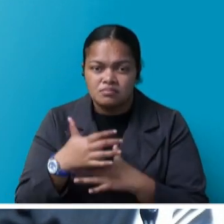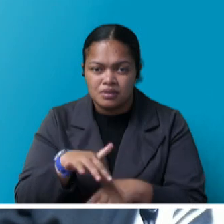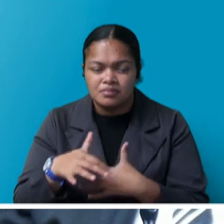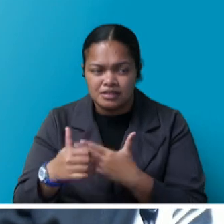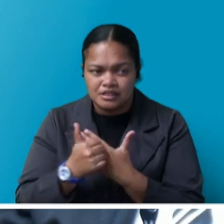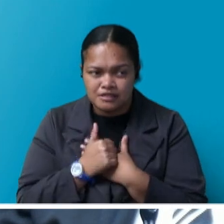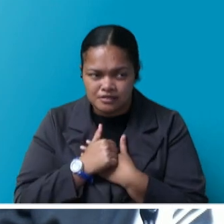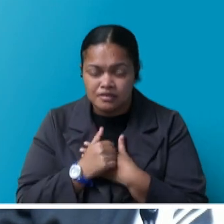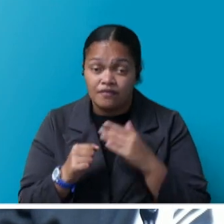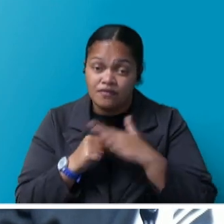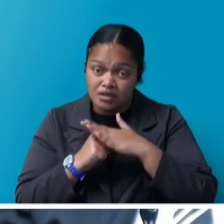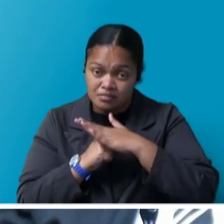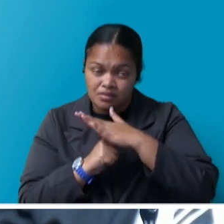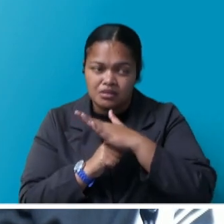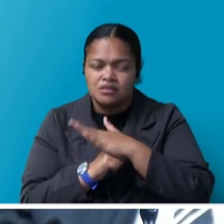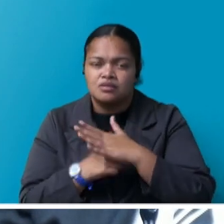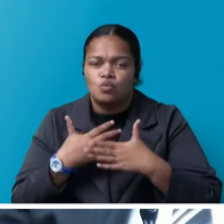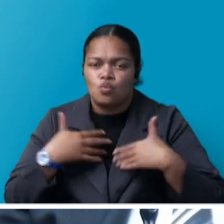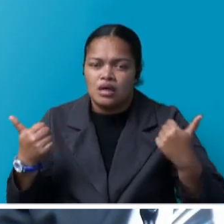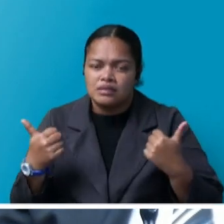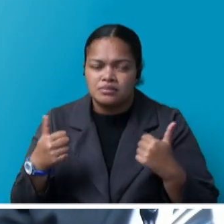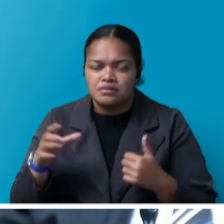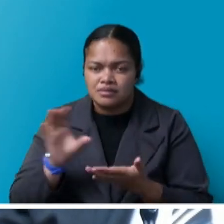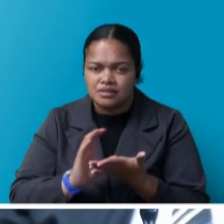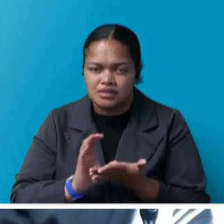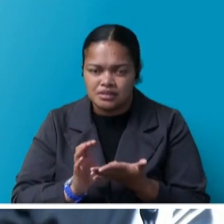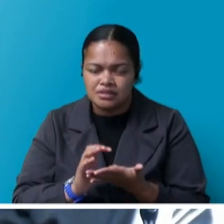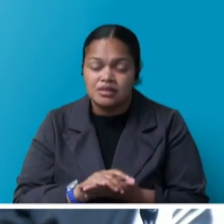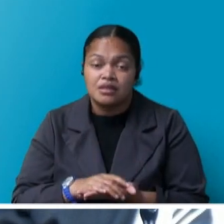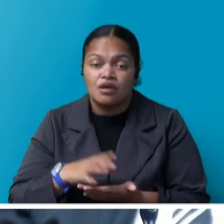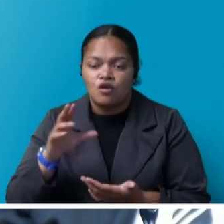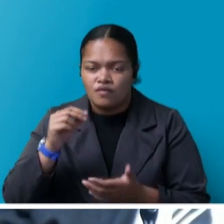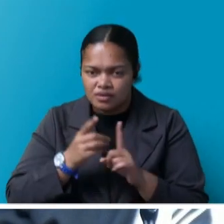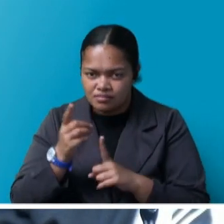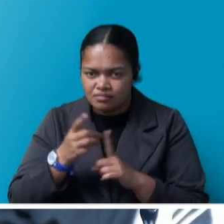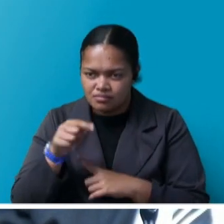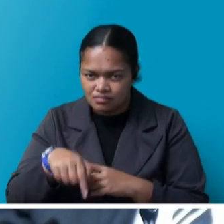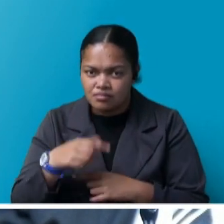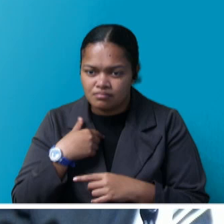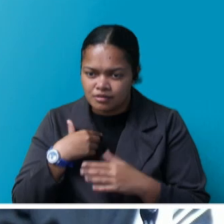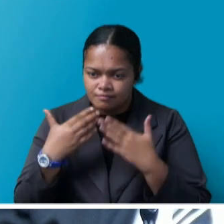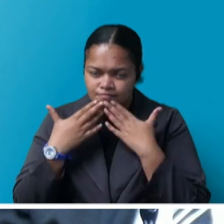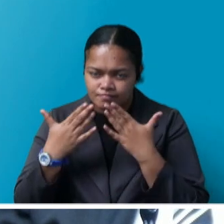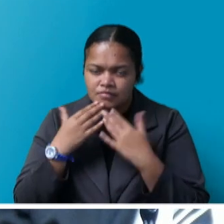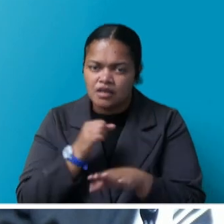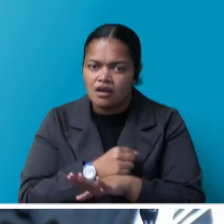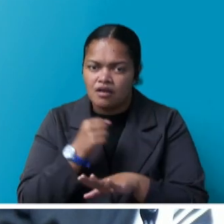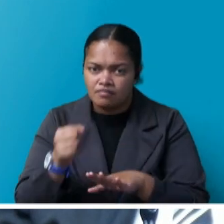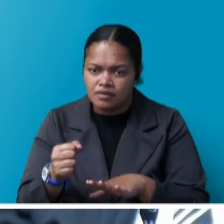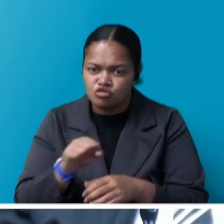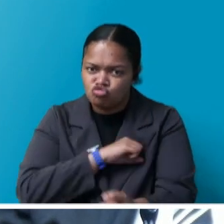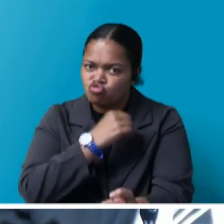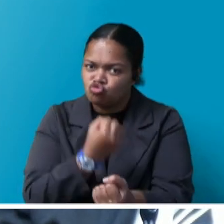national security are fundamental to the well-being of citizens and sustainable development of our nation. I commend the government's commitment to strengthening law